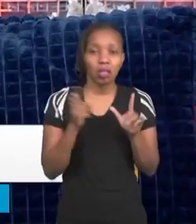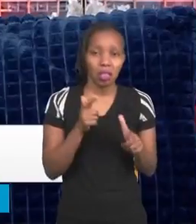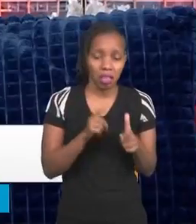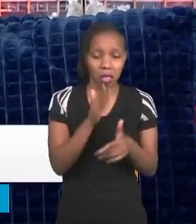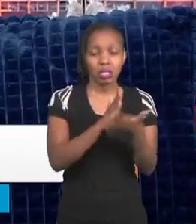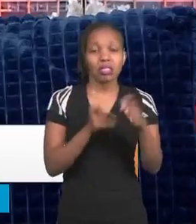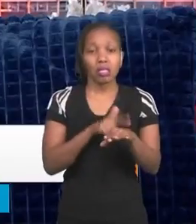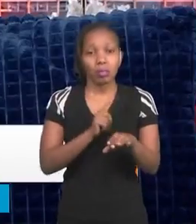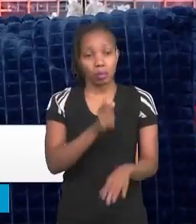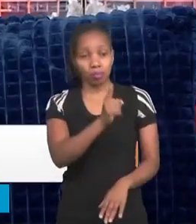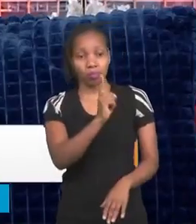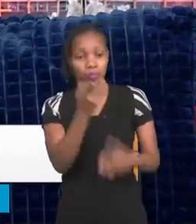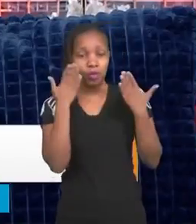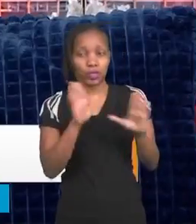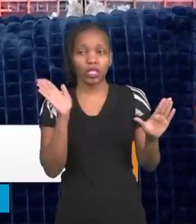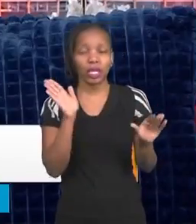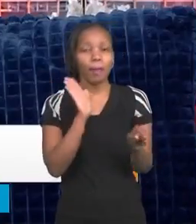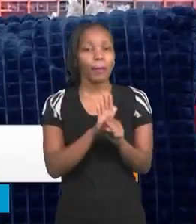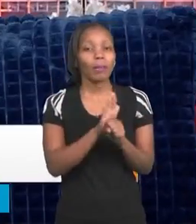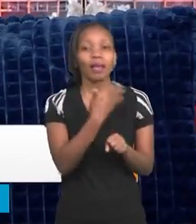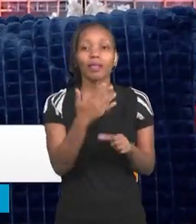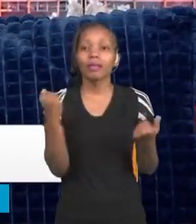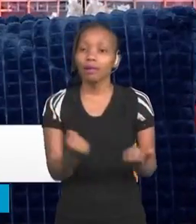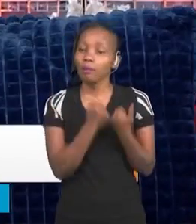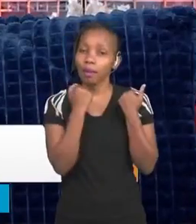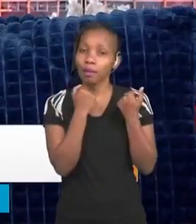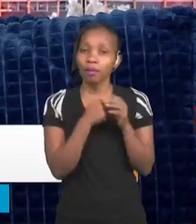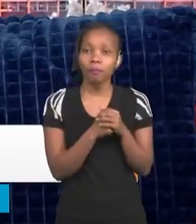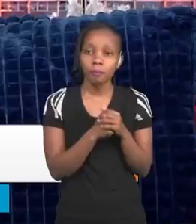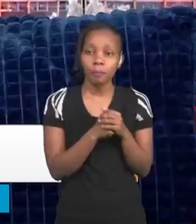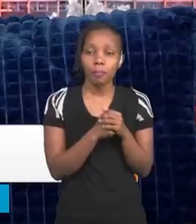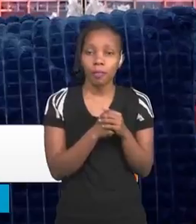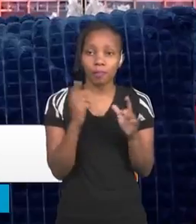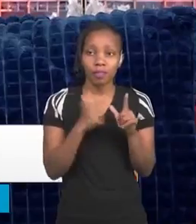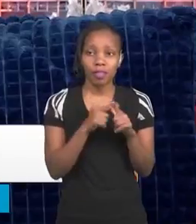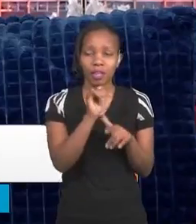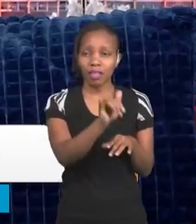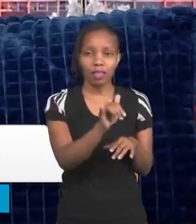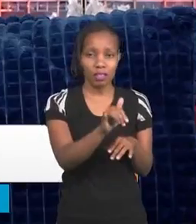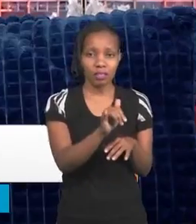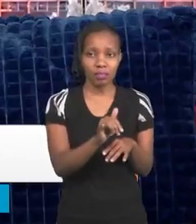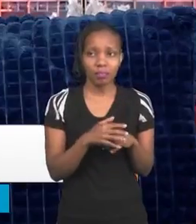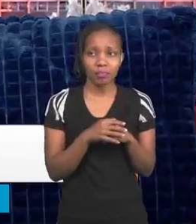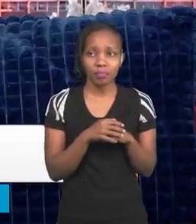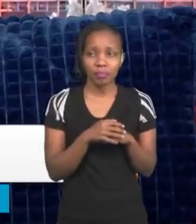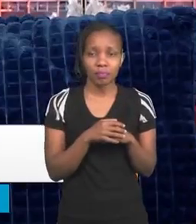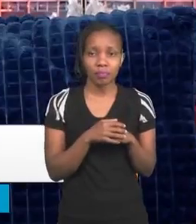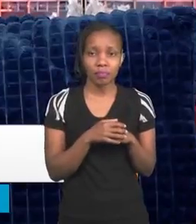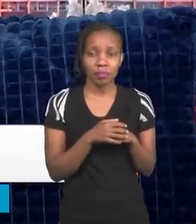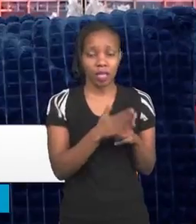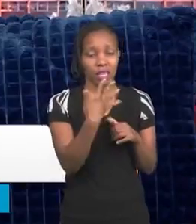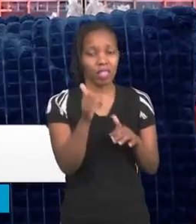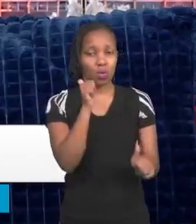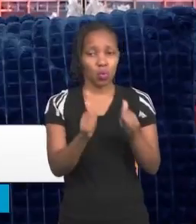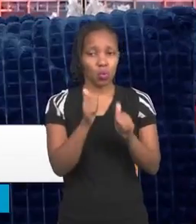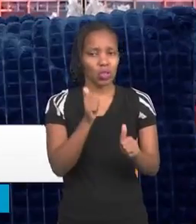threatened, and all sorts of things happen. So definitely that is not something that we would say